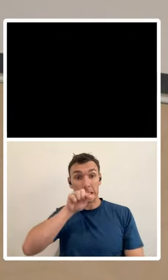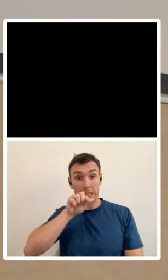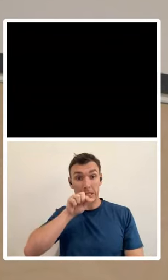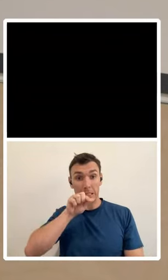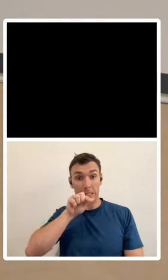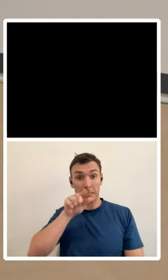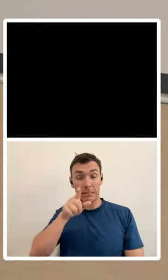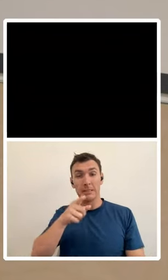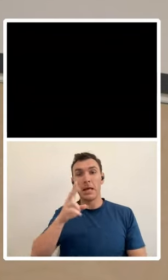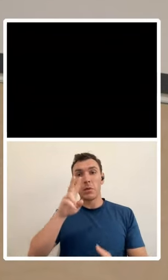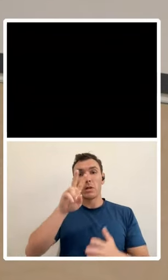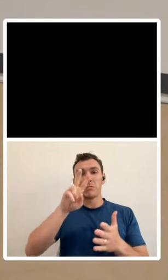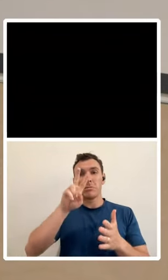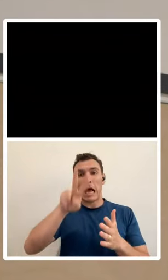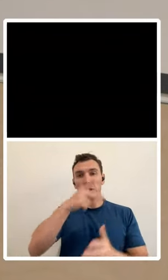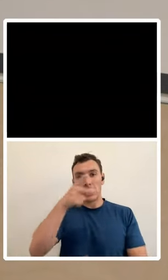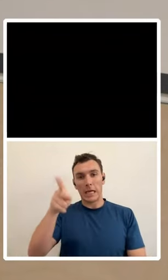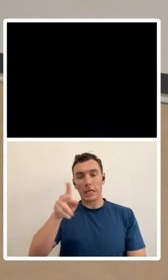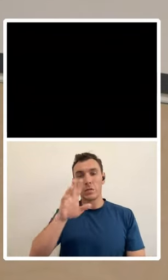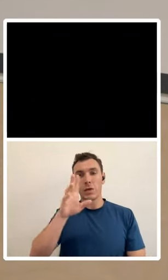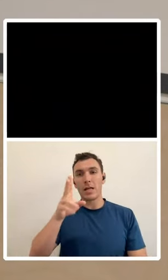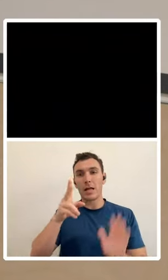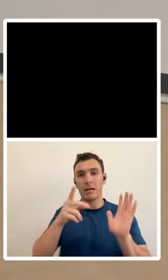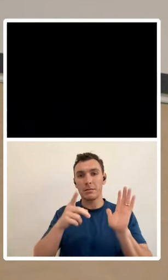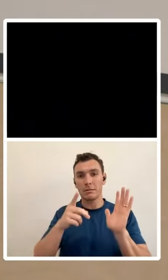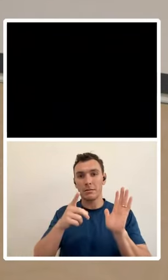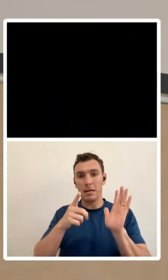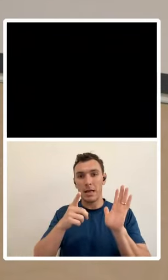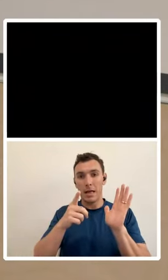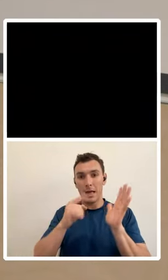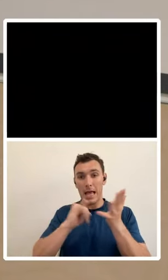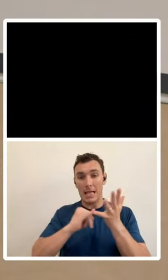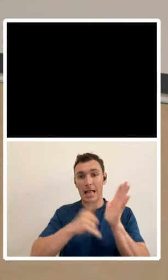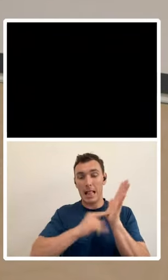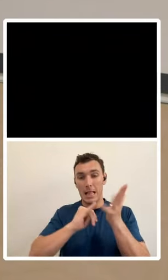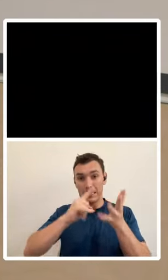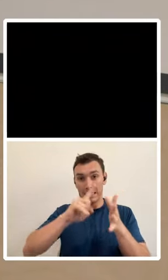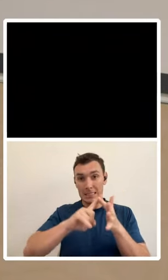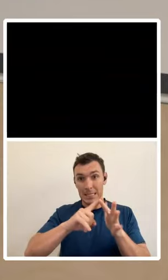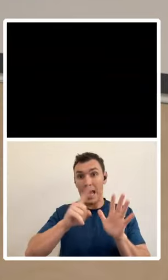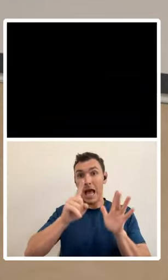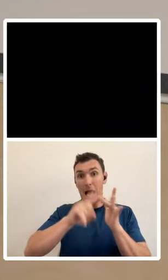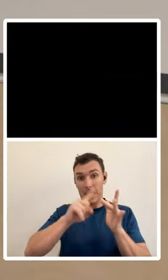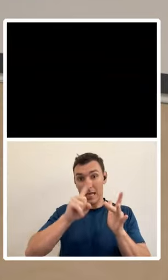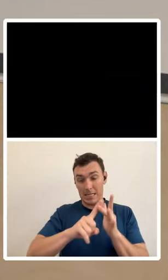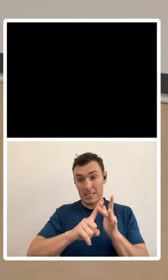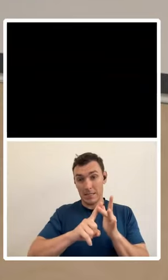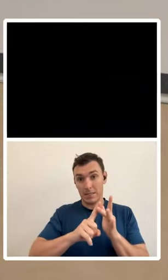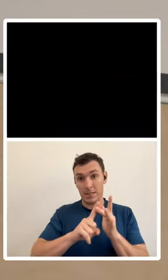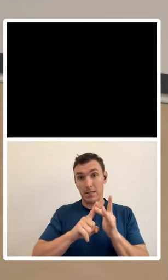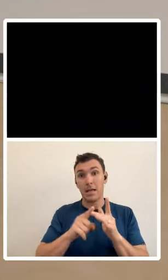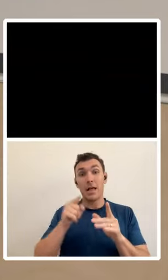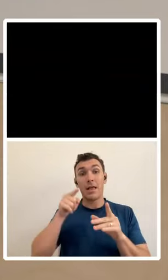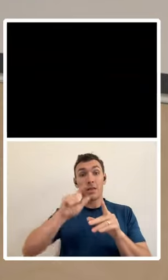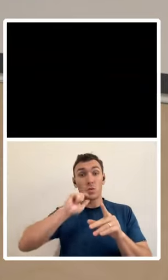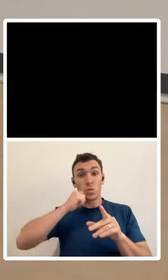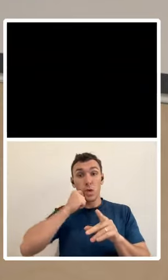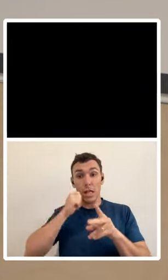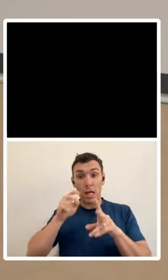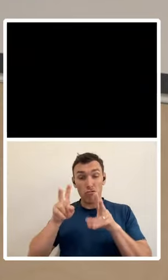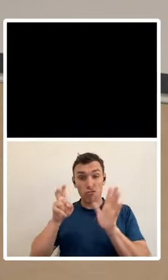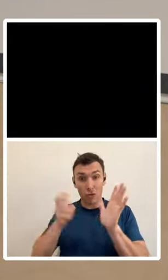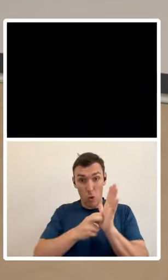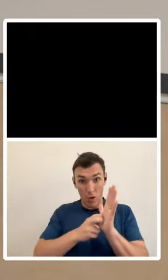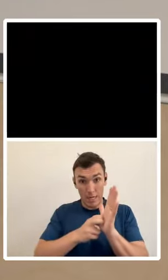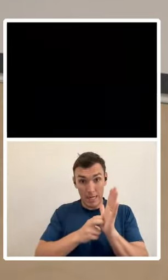#LSEIII. It's being recorded and will be made available as a podcast, subject to no technical difficulties.